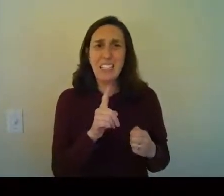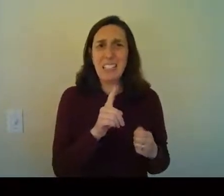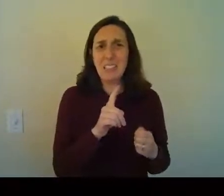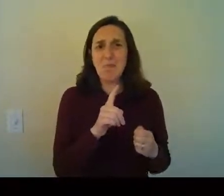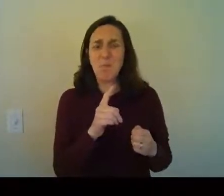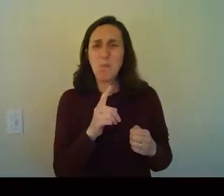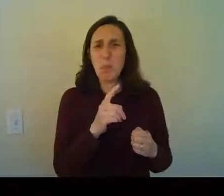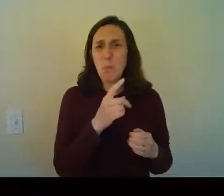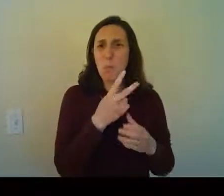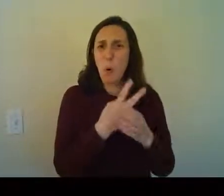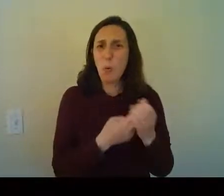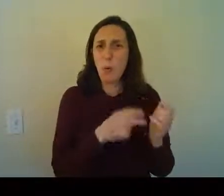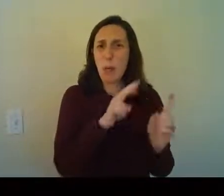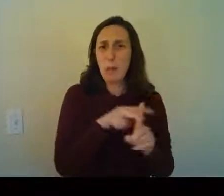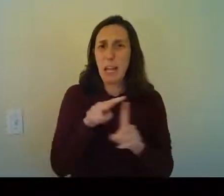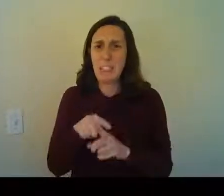4 and 5,